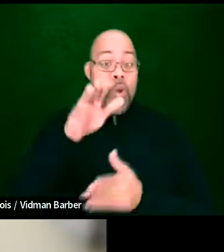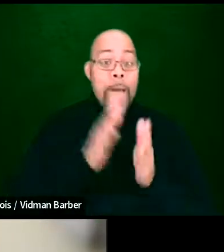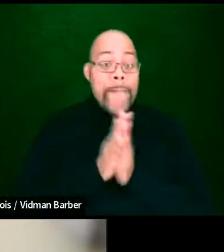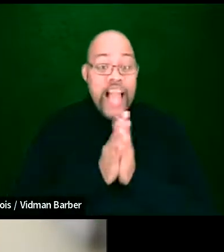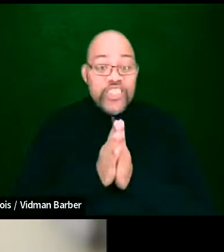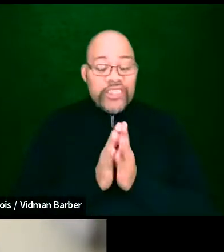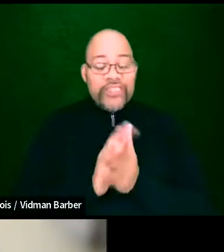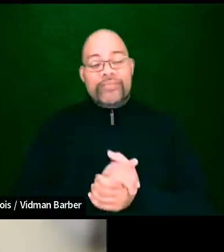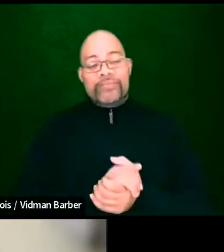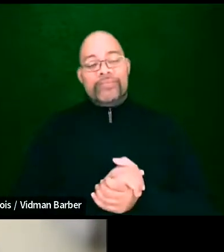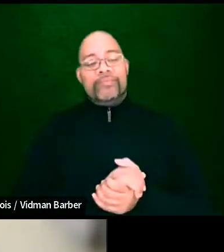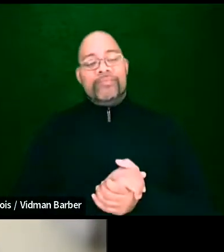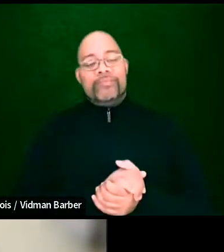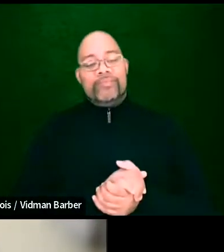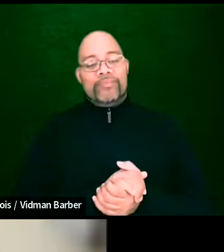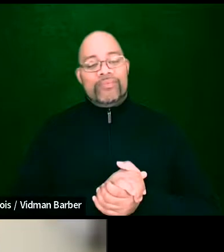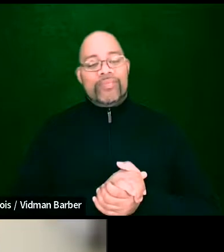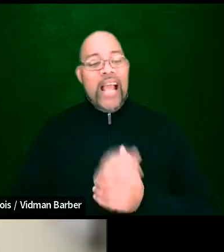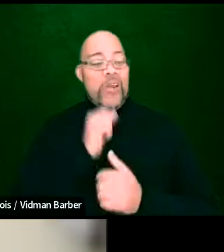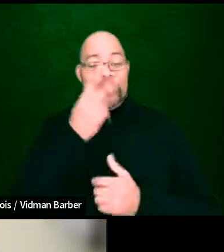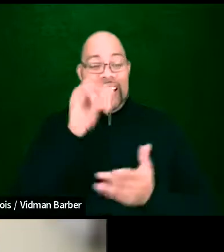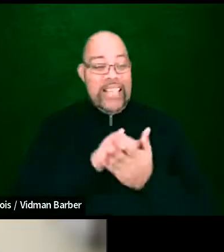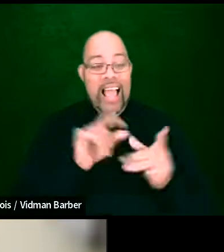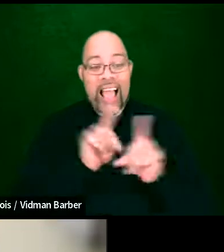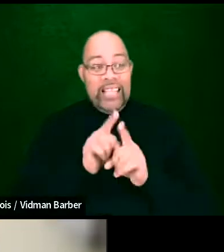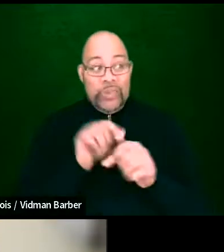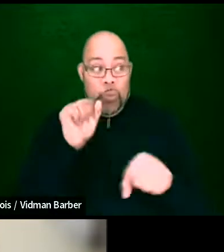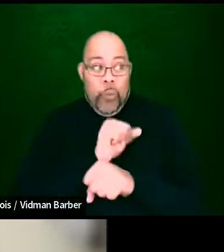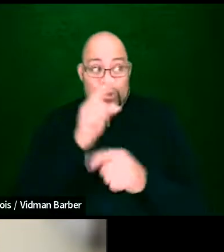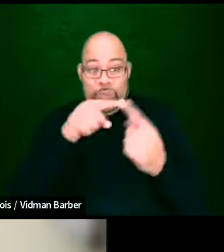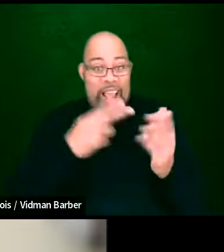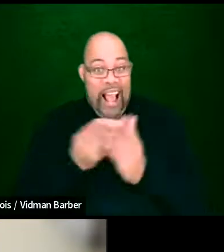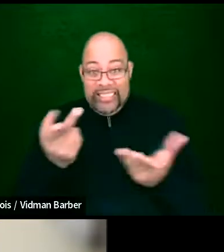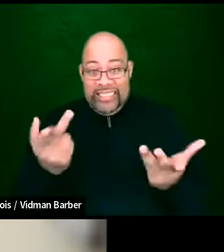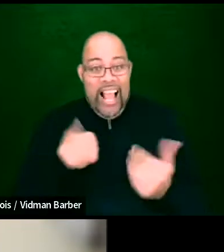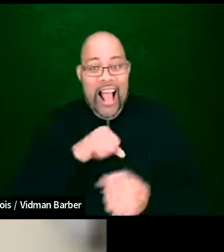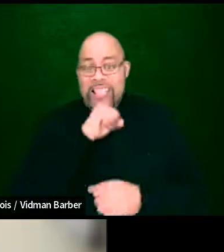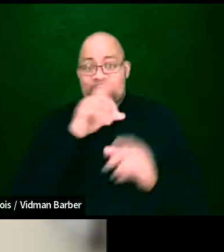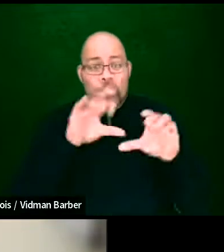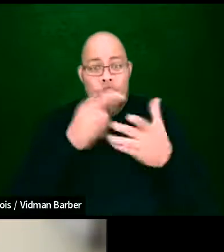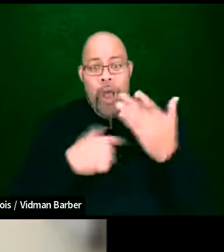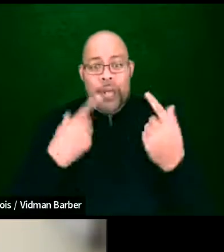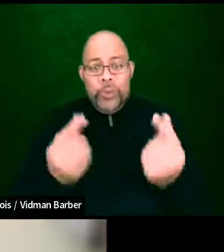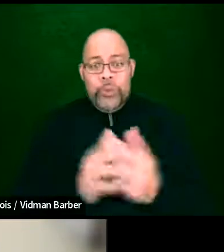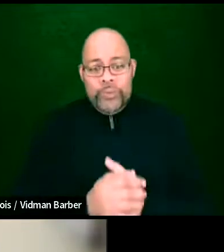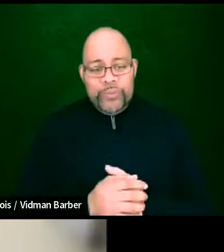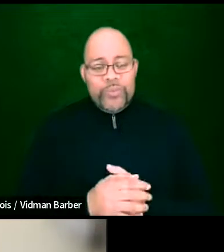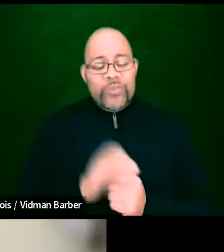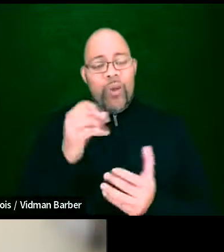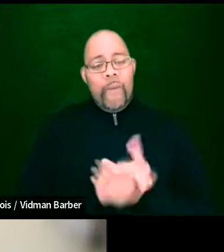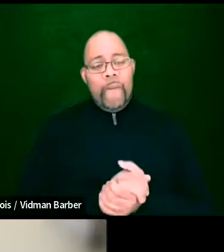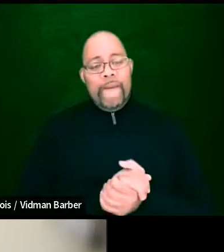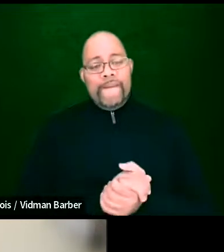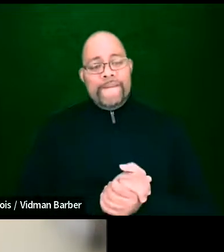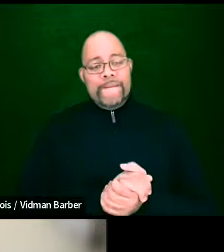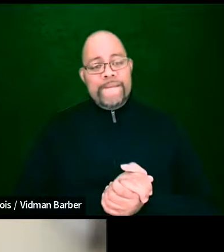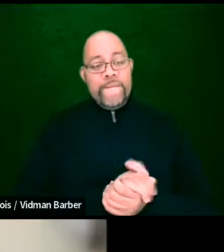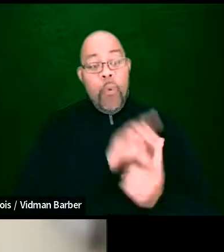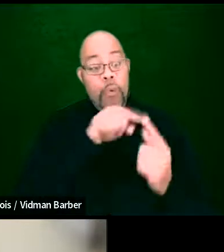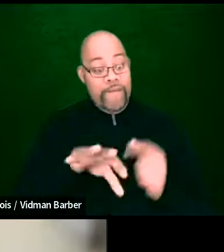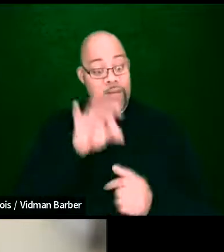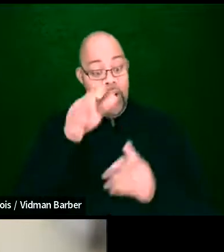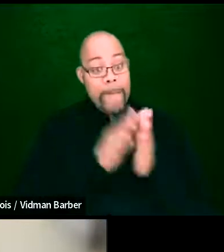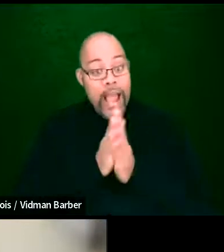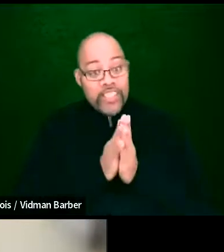passion. I don't see this as work, to be honest. Like, I love doing what I do. So, once you find